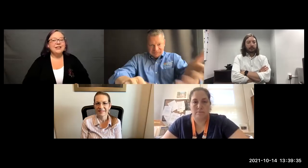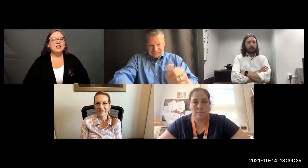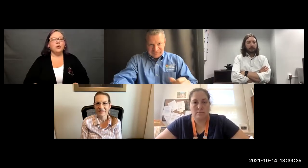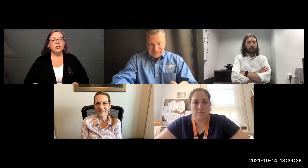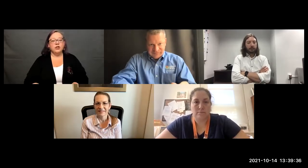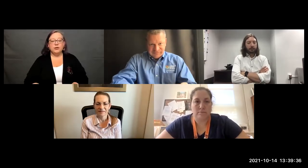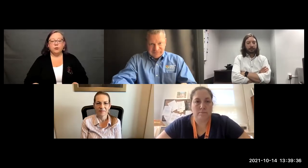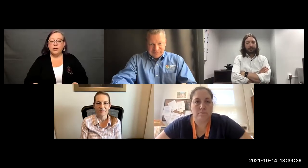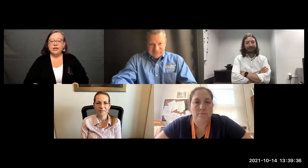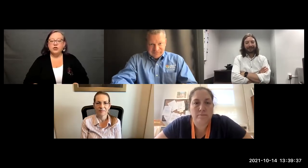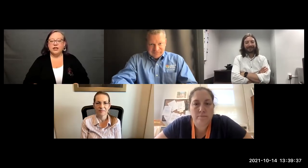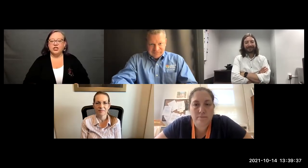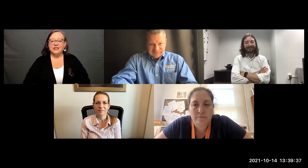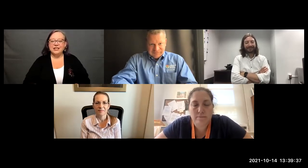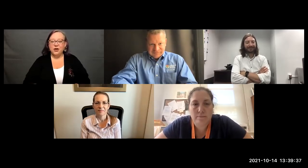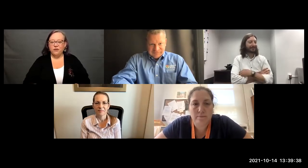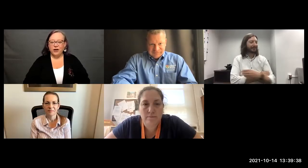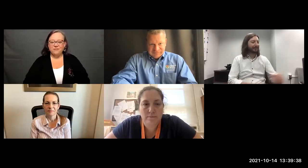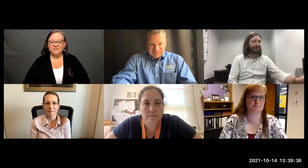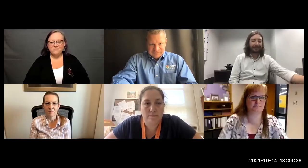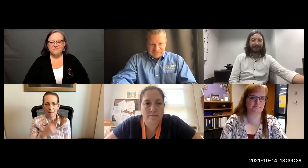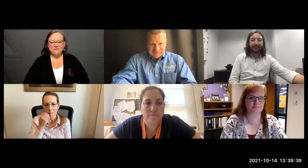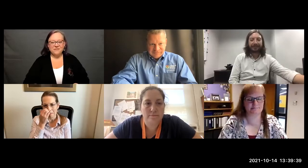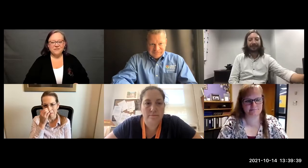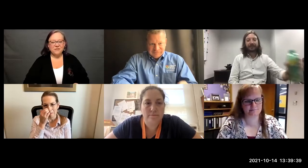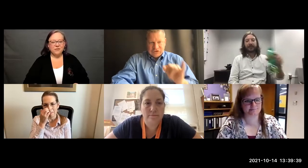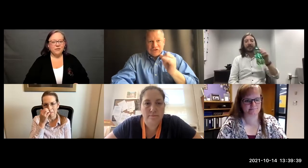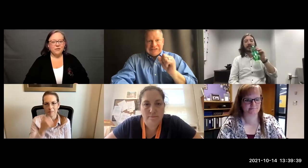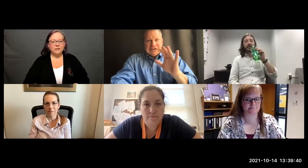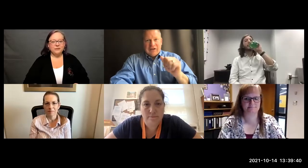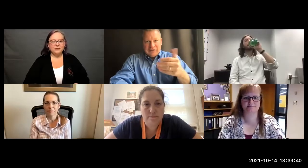is. So we're going to do some quick introductions. Let's go for it.